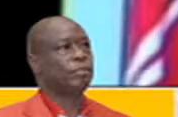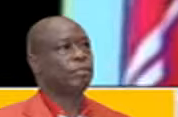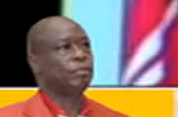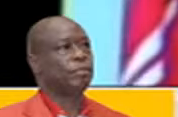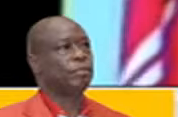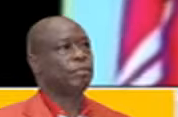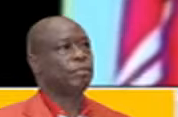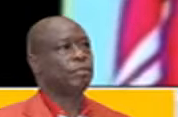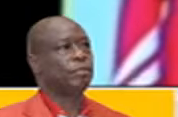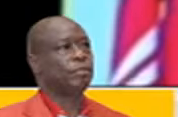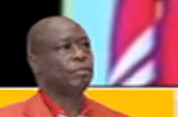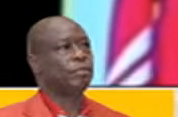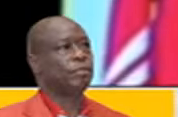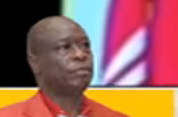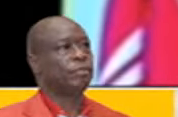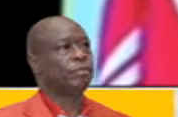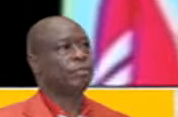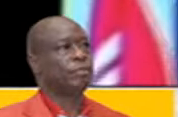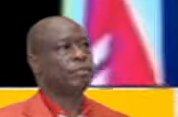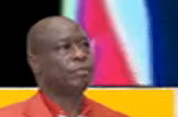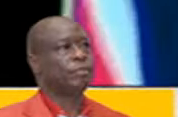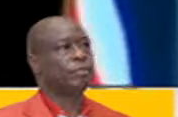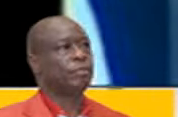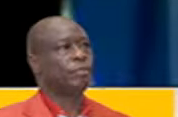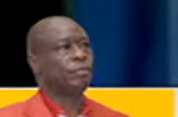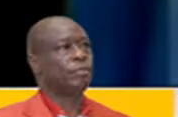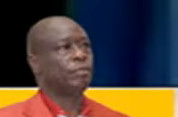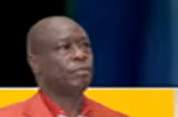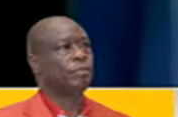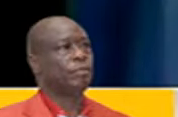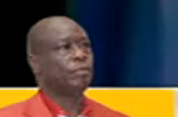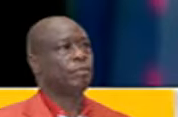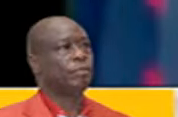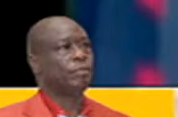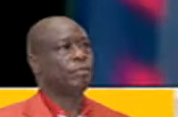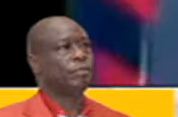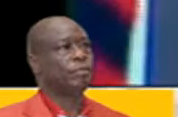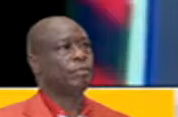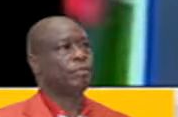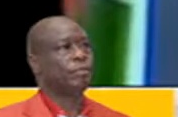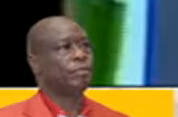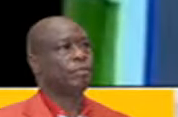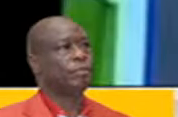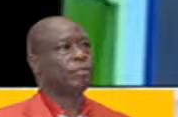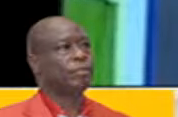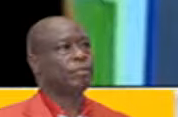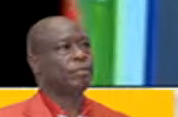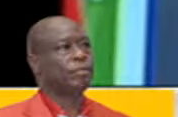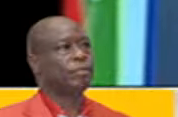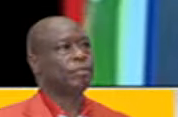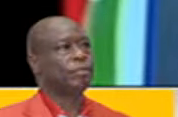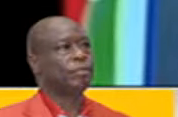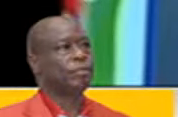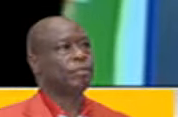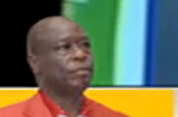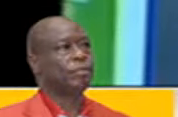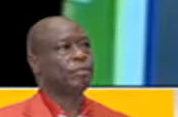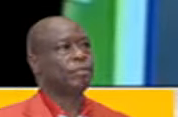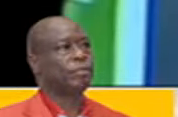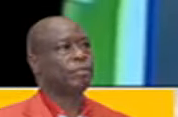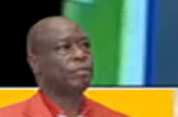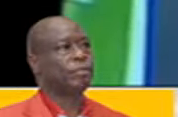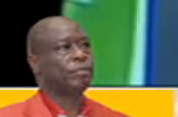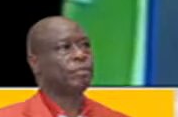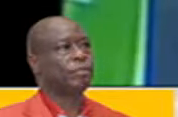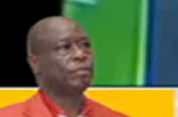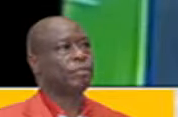the National Intelligence Service briefed the president 2 months ago about how the people of Kenya feel